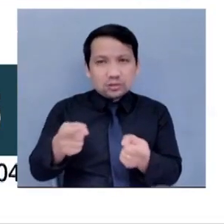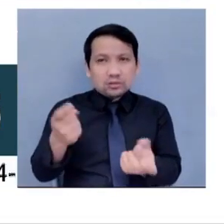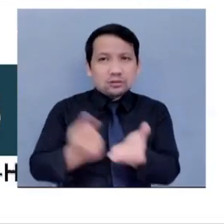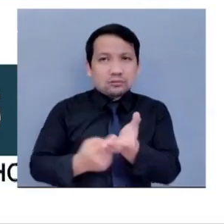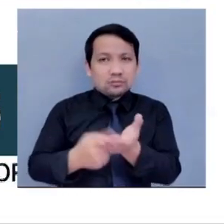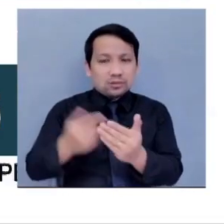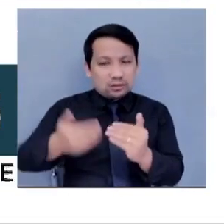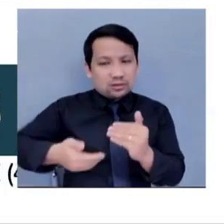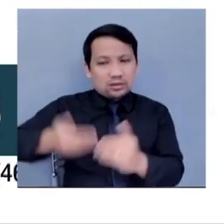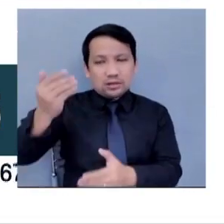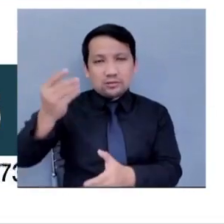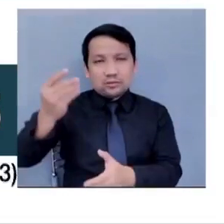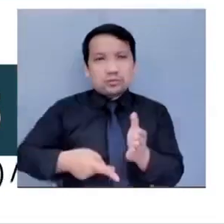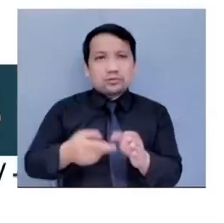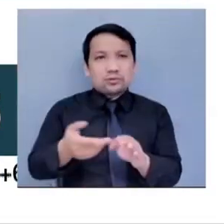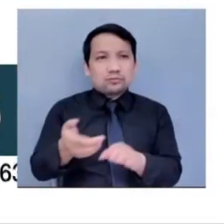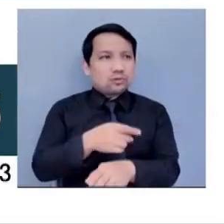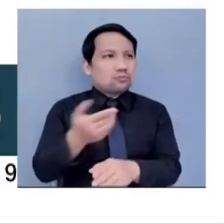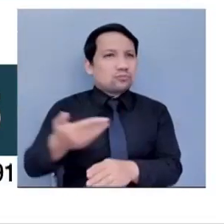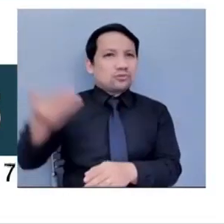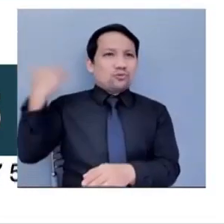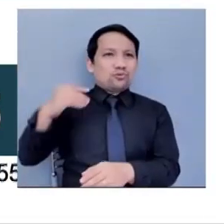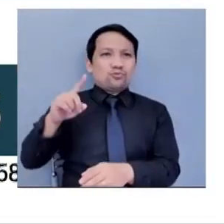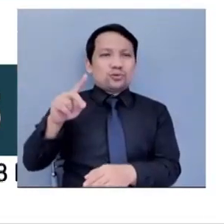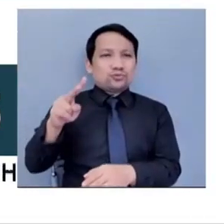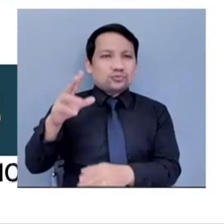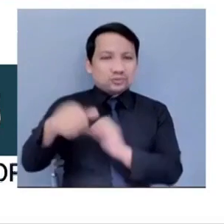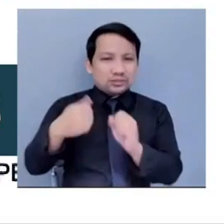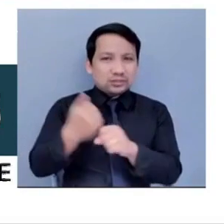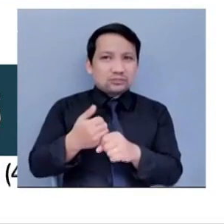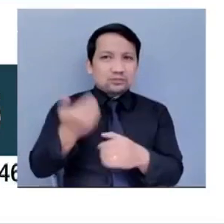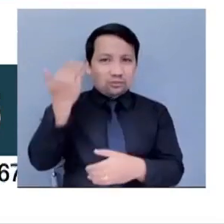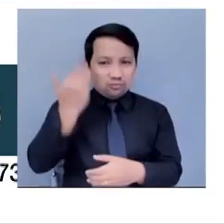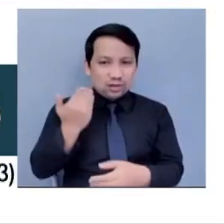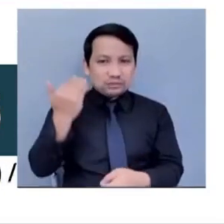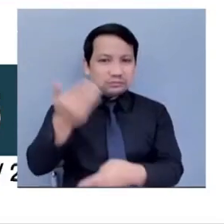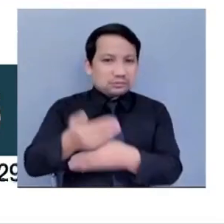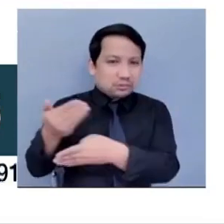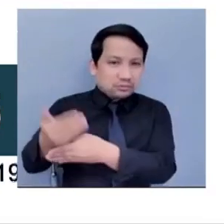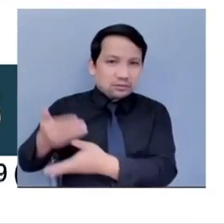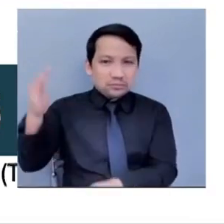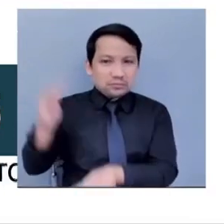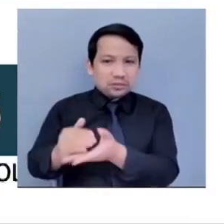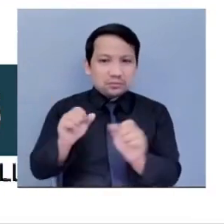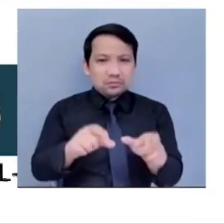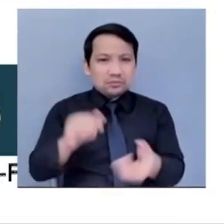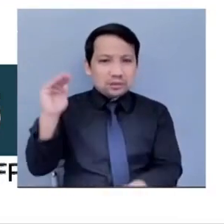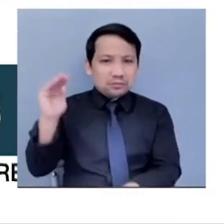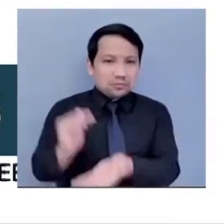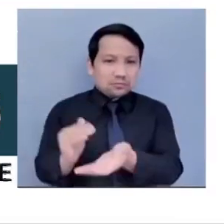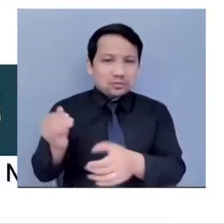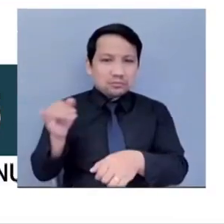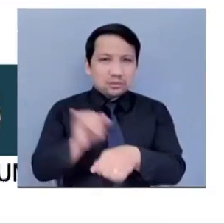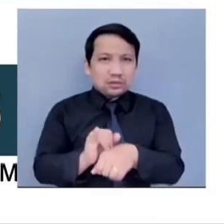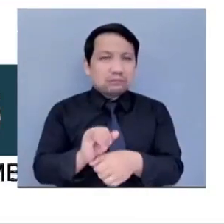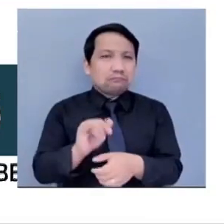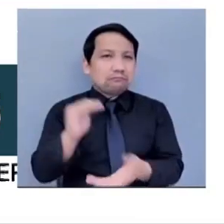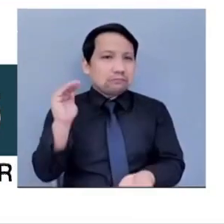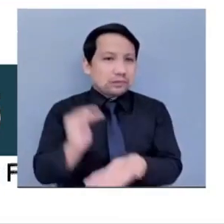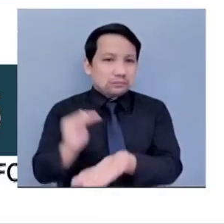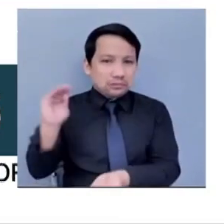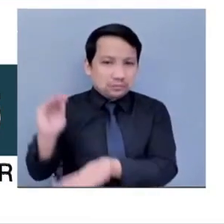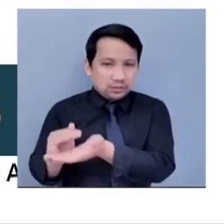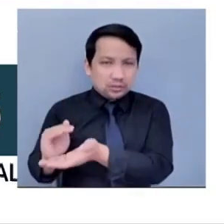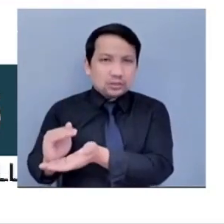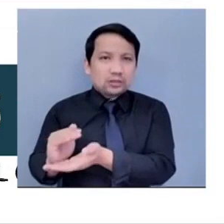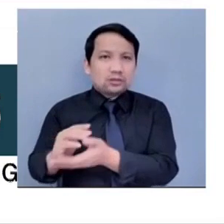than 1 to 2 years ago when the problem was the lack of livelihood, reduced sales, reduced incomes, and reduce